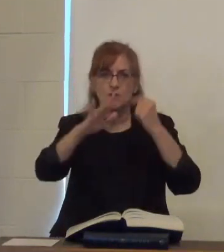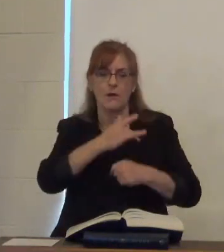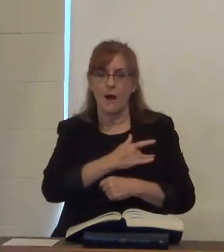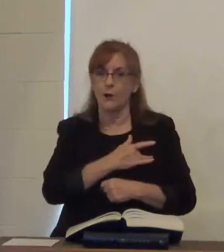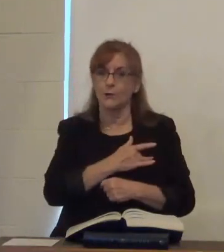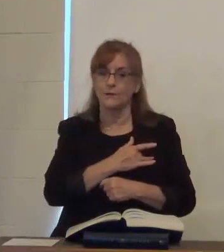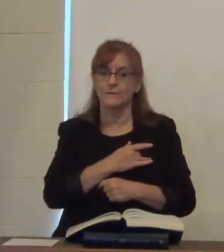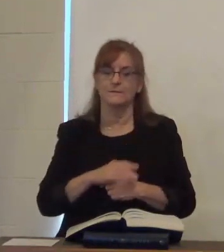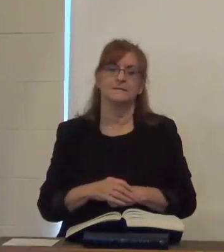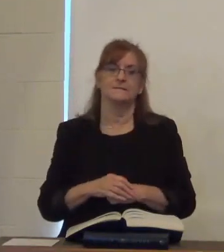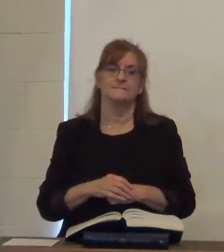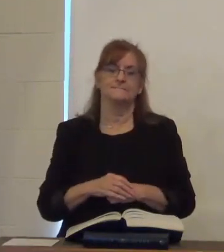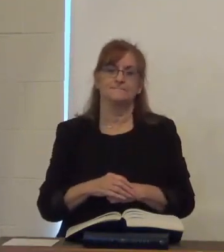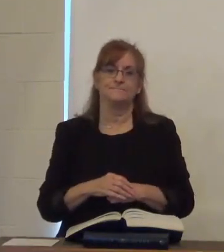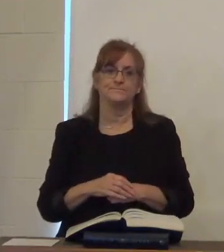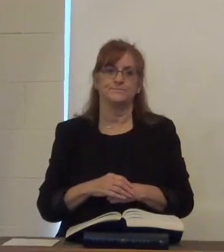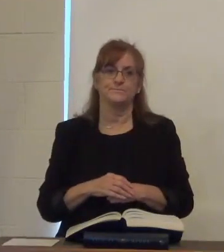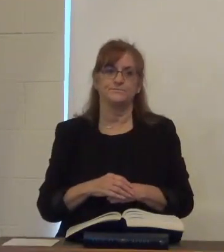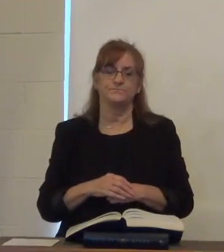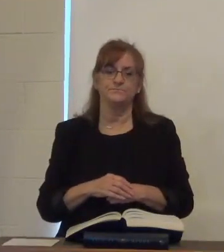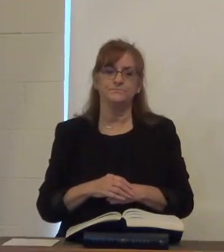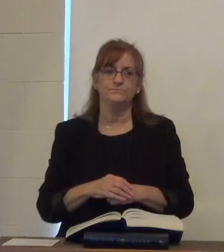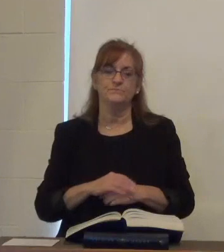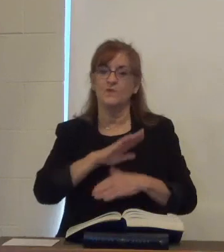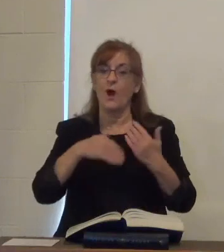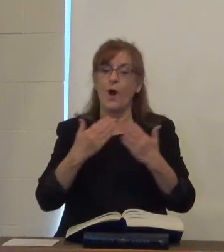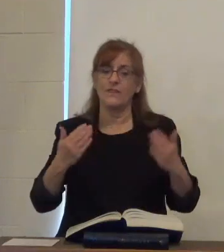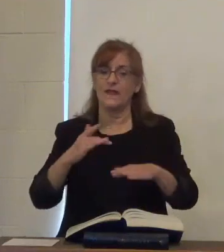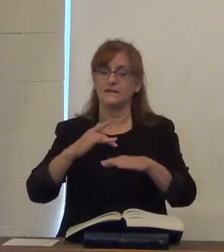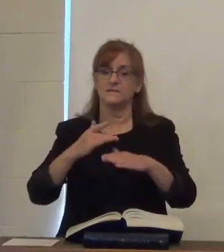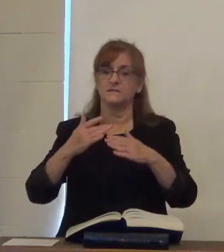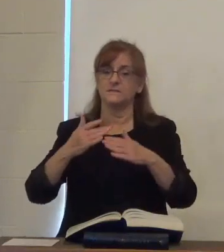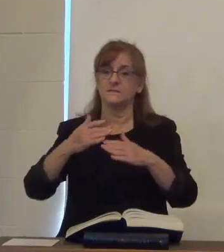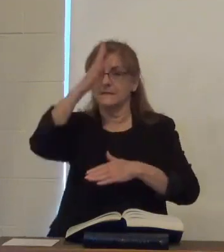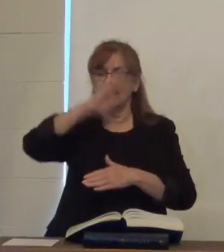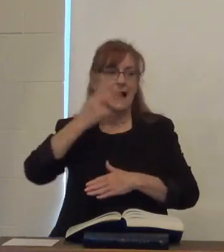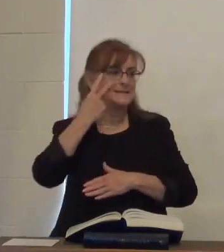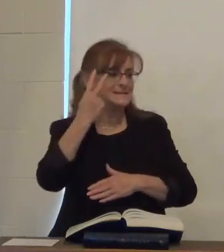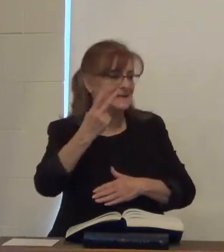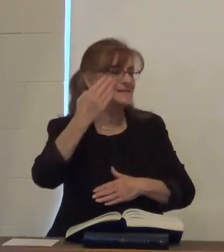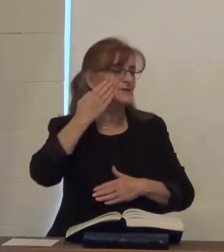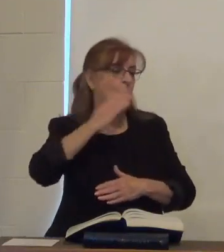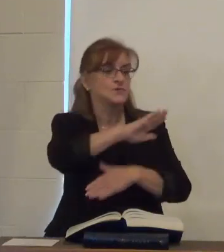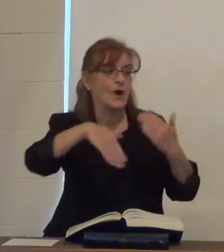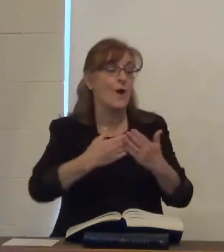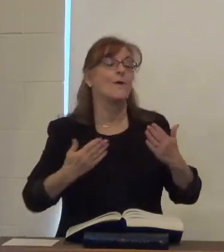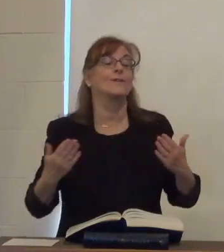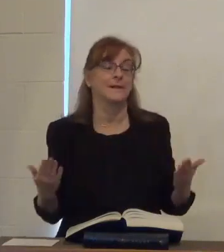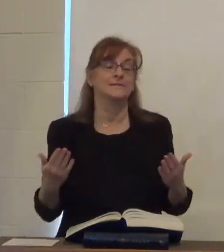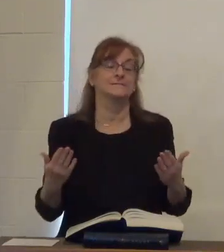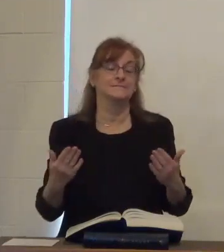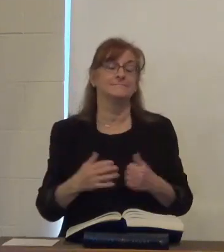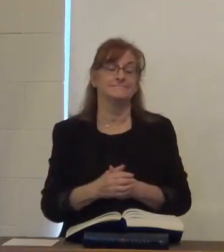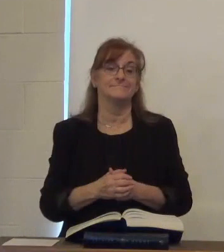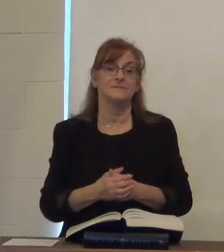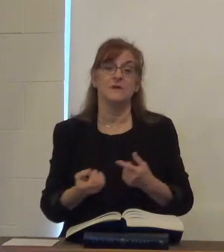there any creature that is not manifest in his sight, but all things are naked and open unto the eyes of him with whom we have to do.